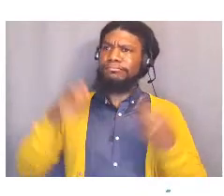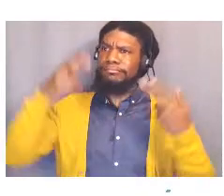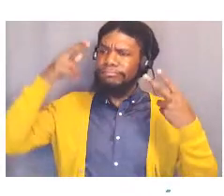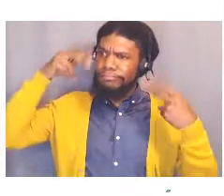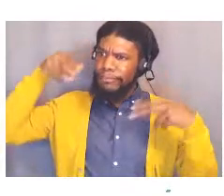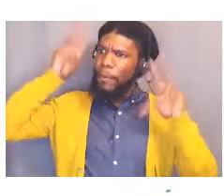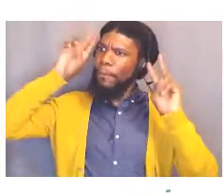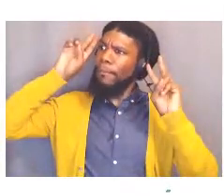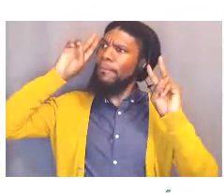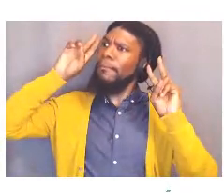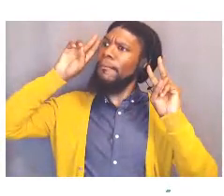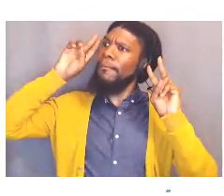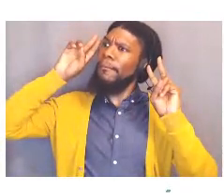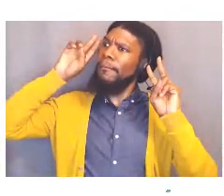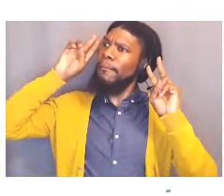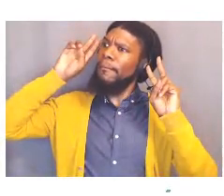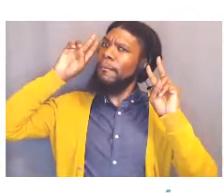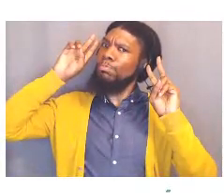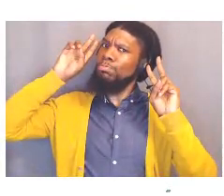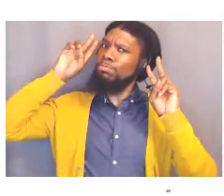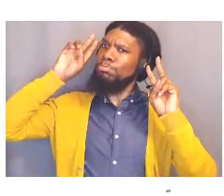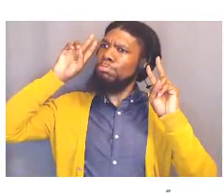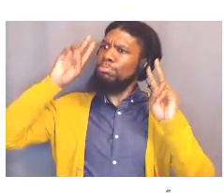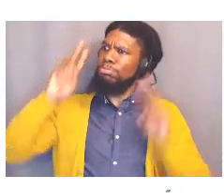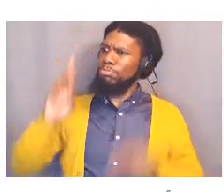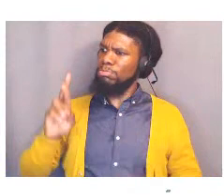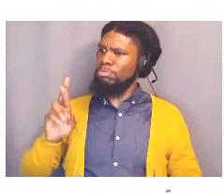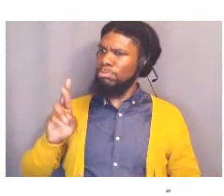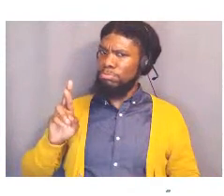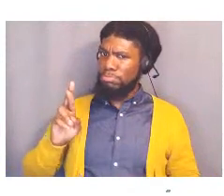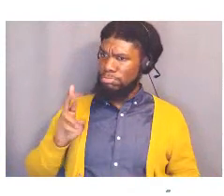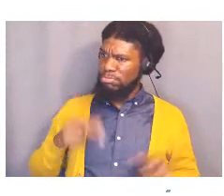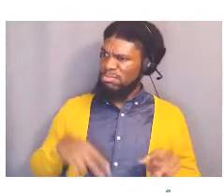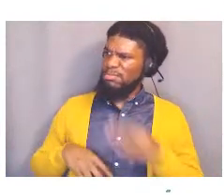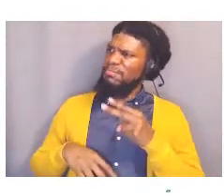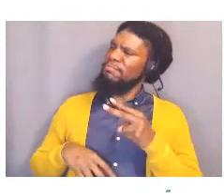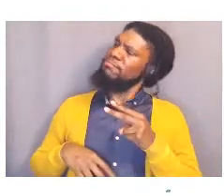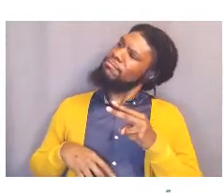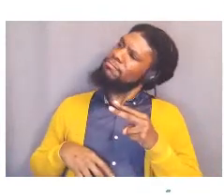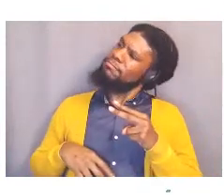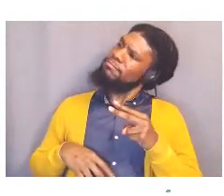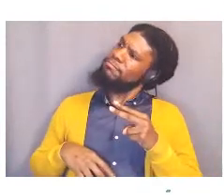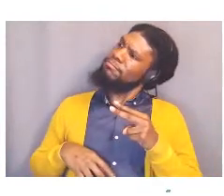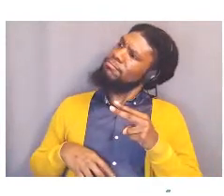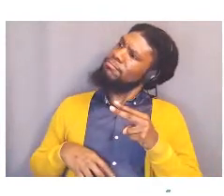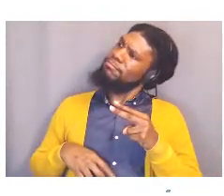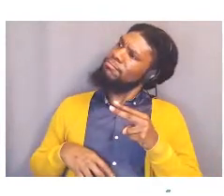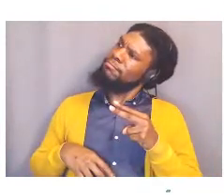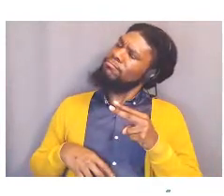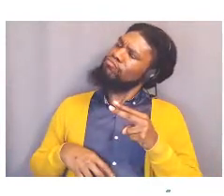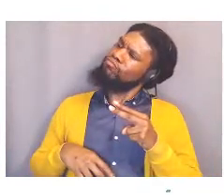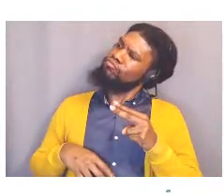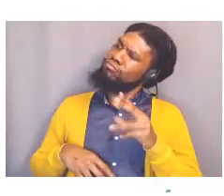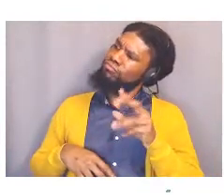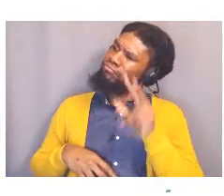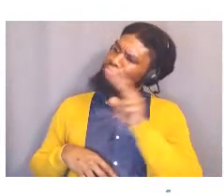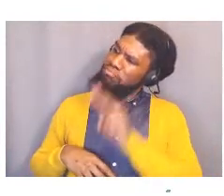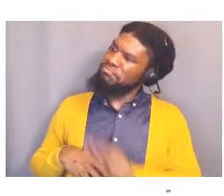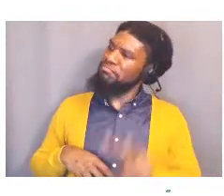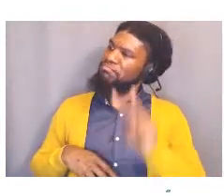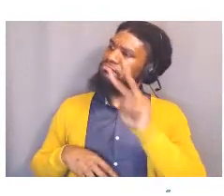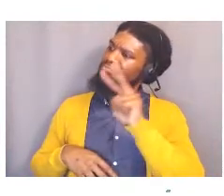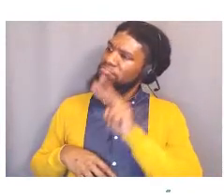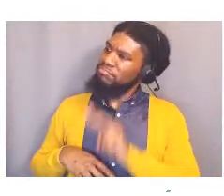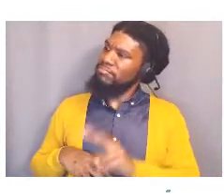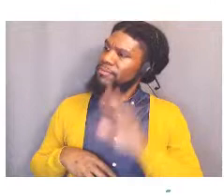up, and the rabbit looked at the buzzard. Well, buzzard did look cool, and he did